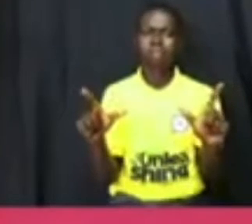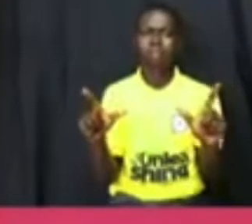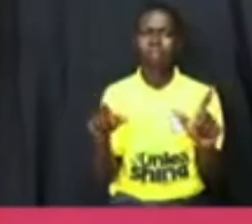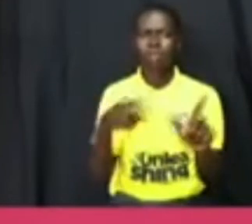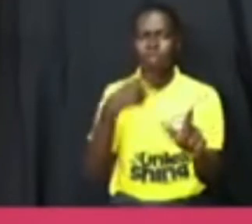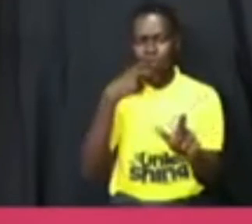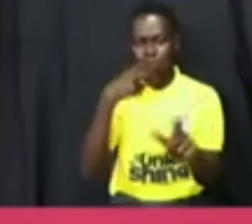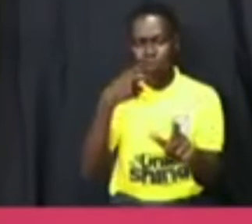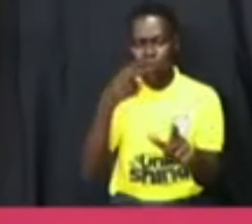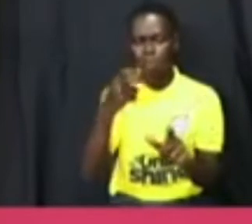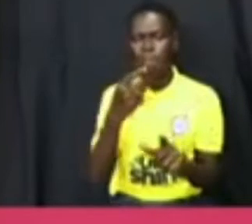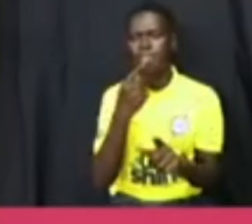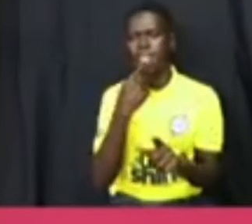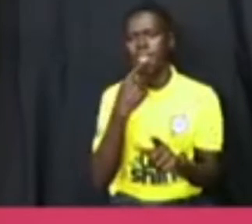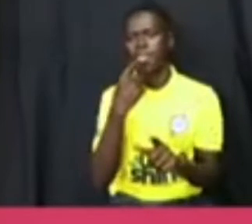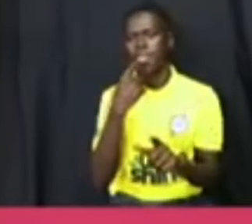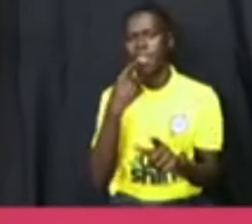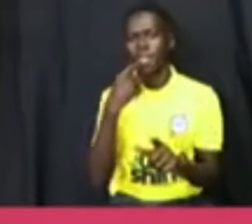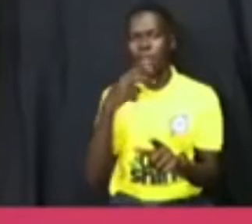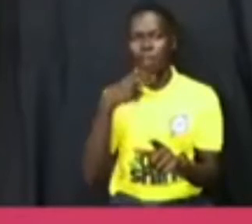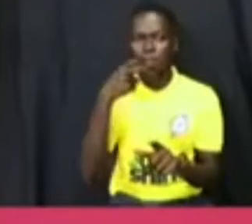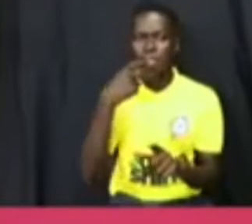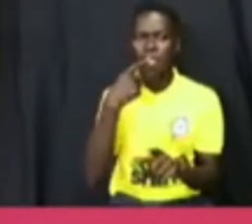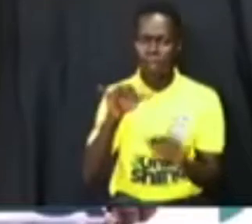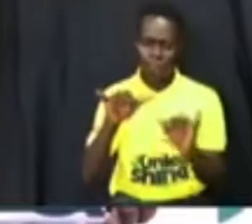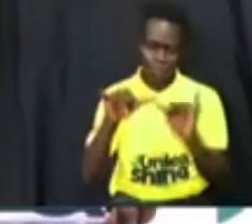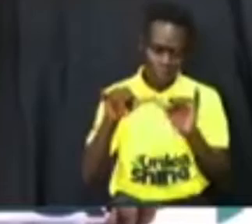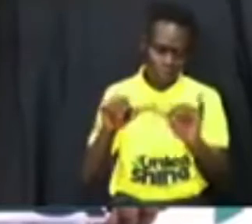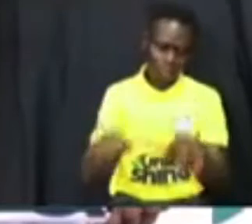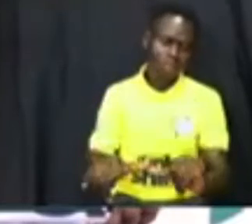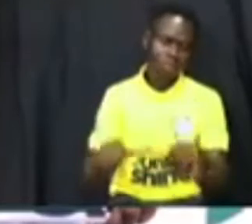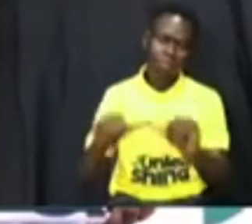Speak. Yes. Continue. Yes.